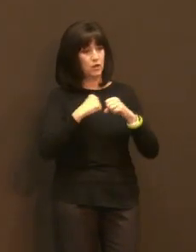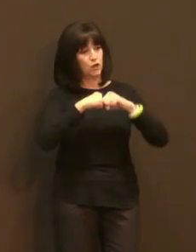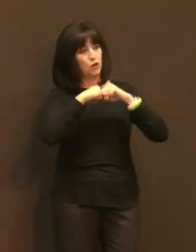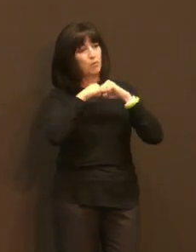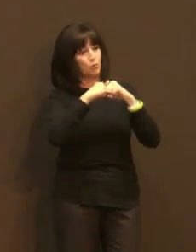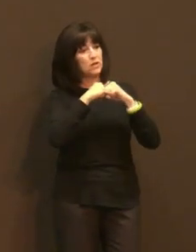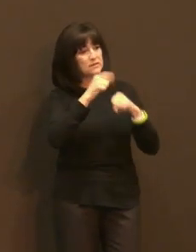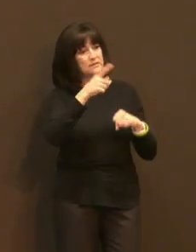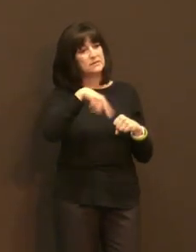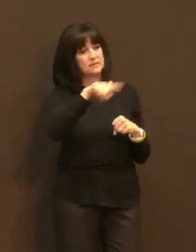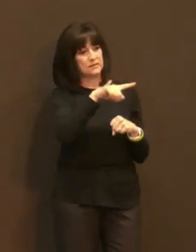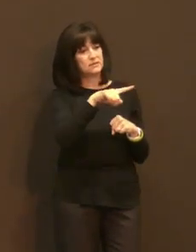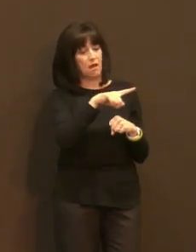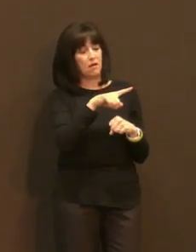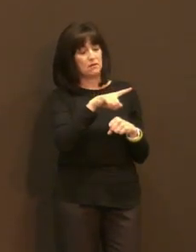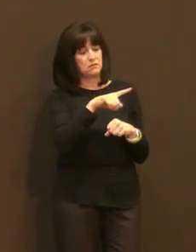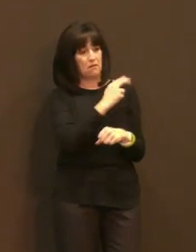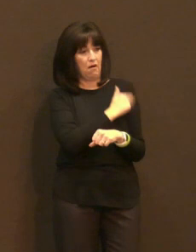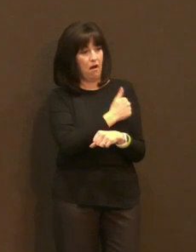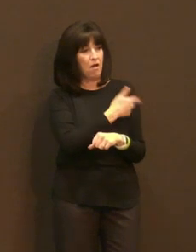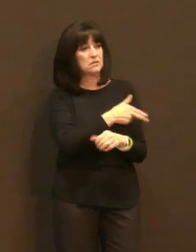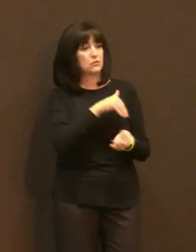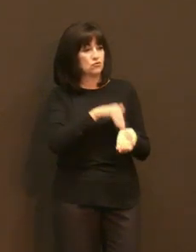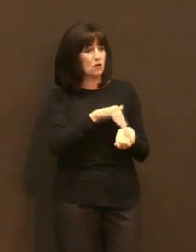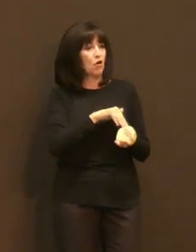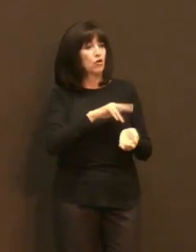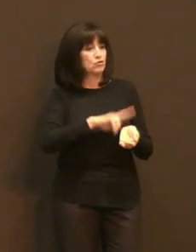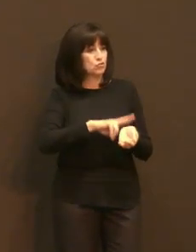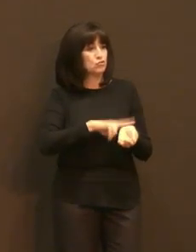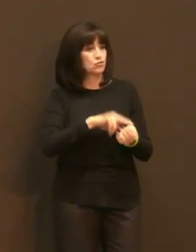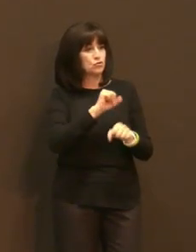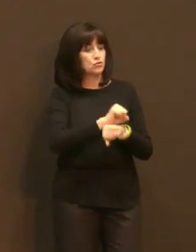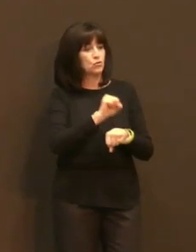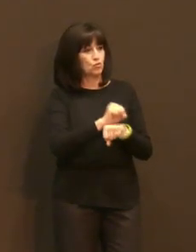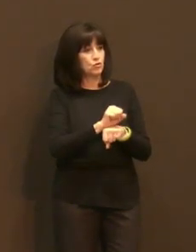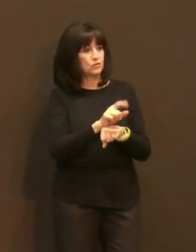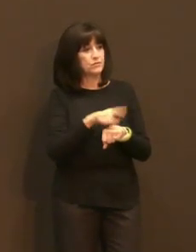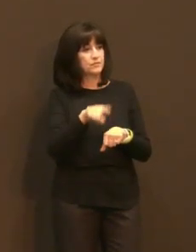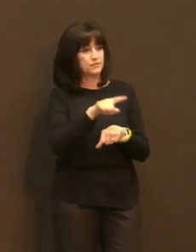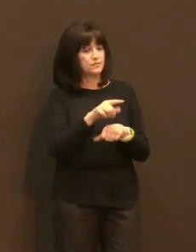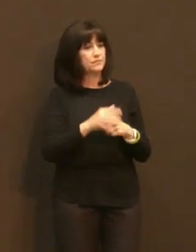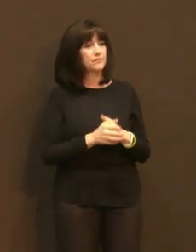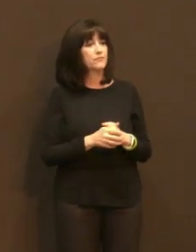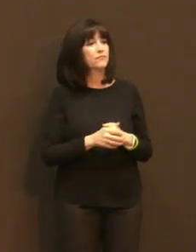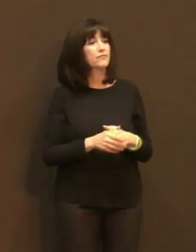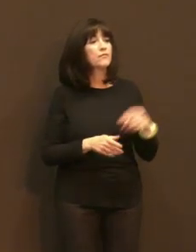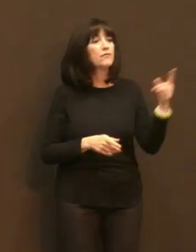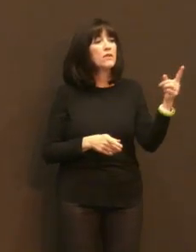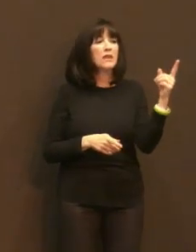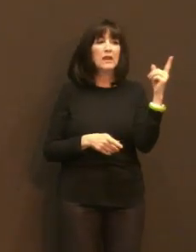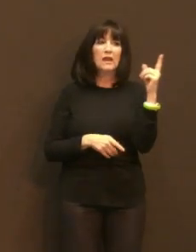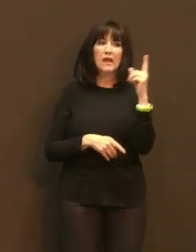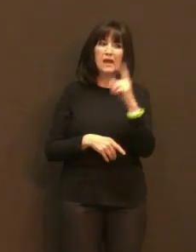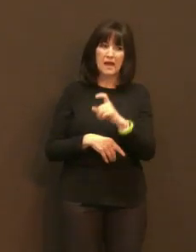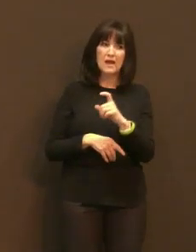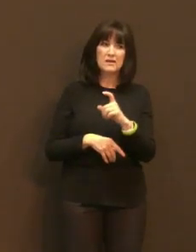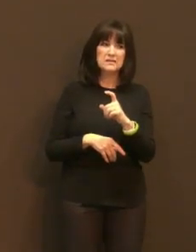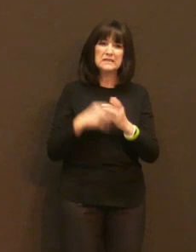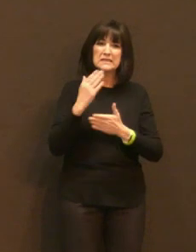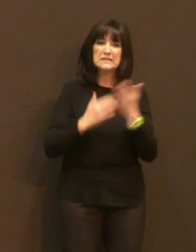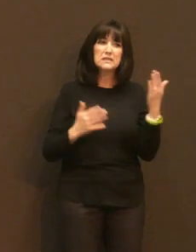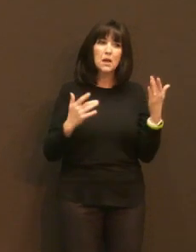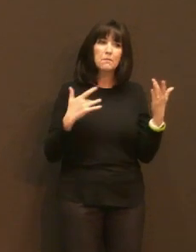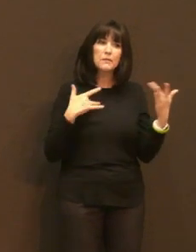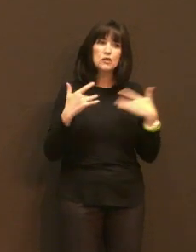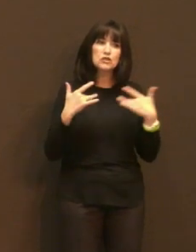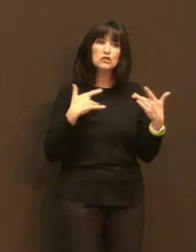requirement. And is there a concern that there's a discrepancy in the data regarding cases and deaths at